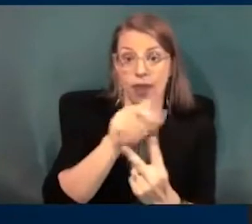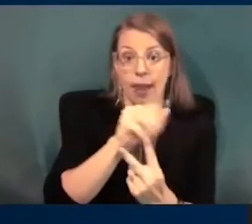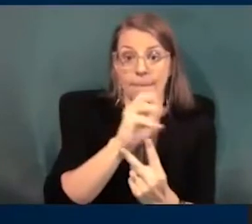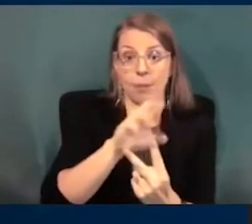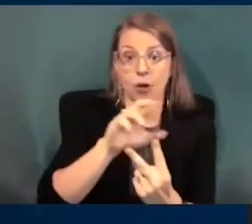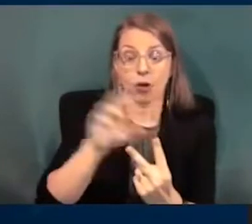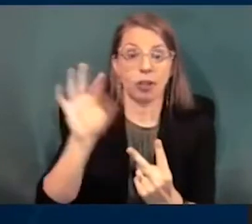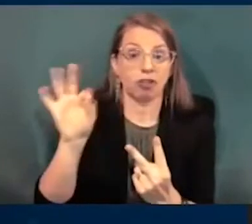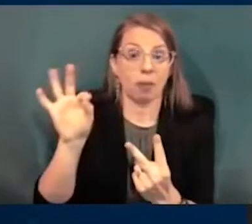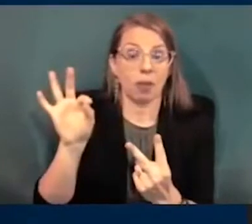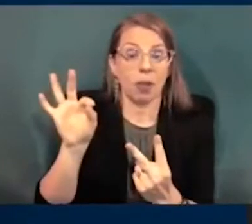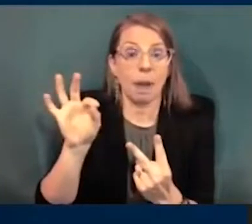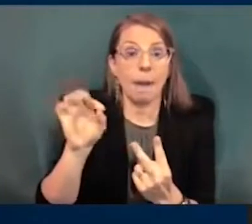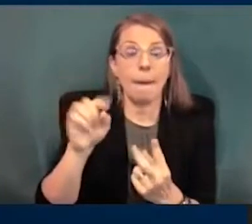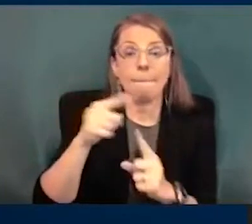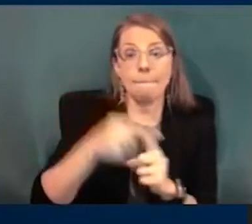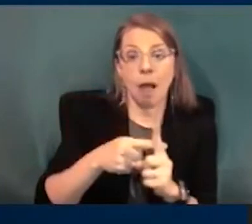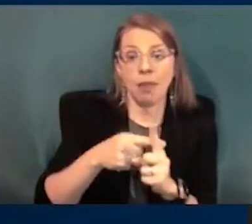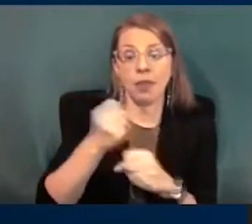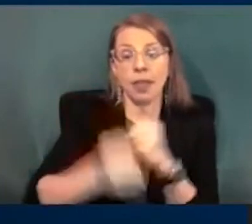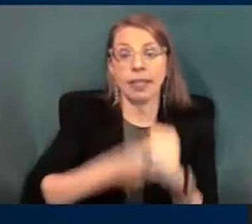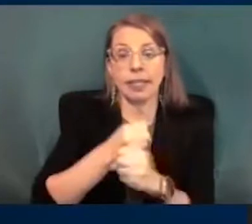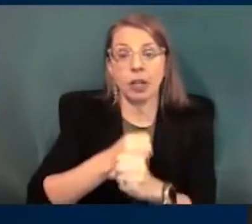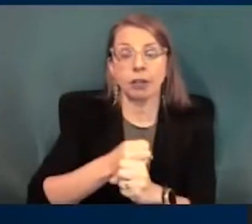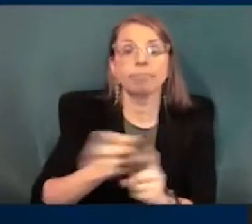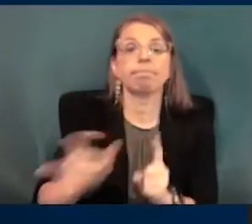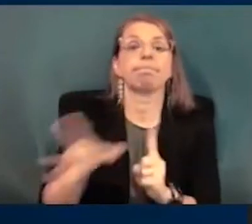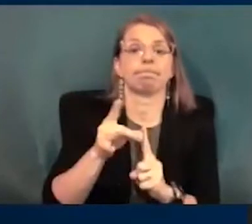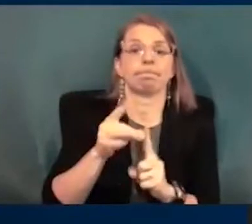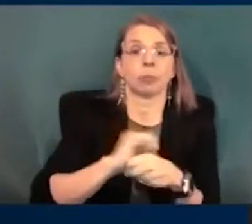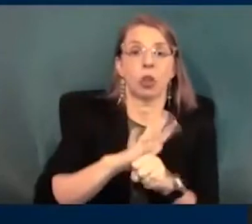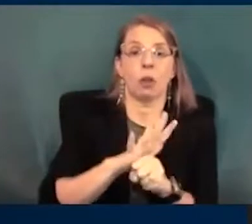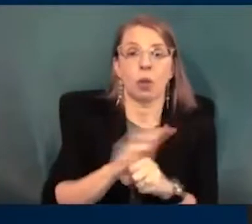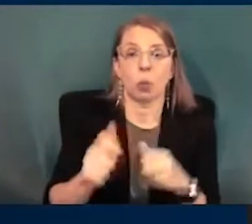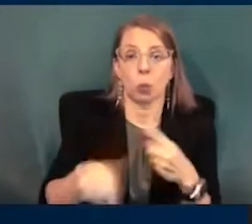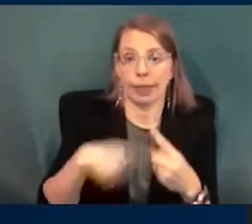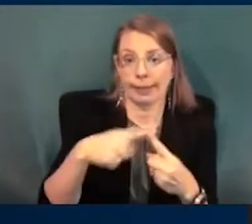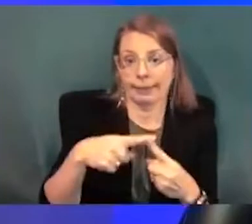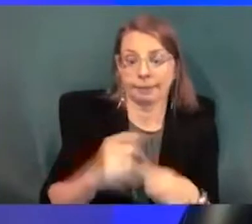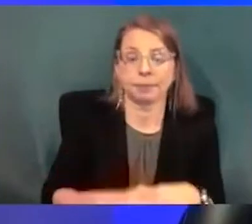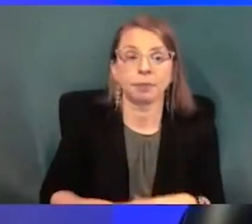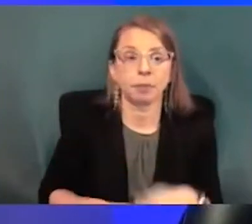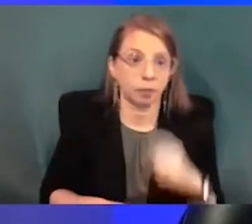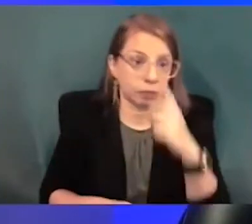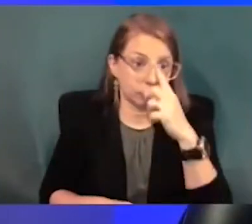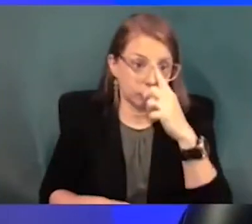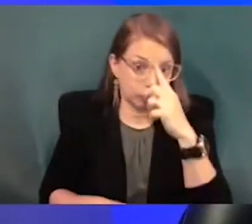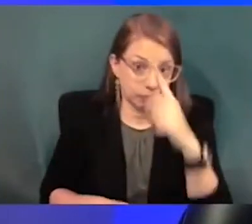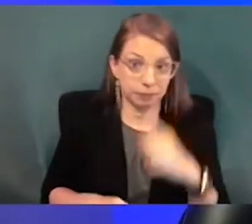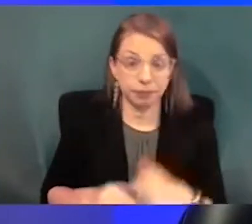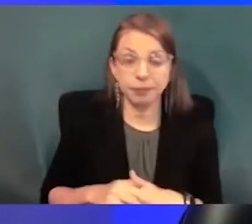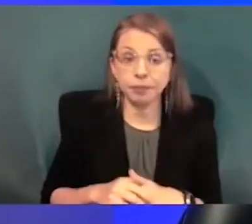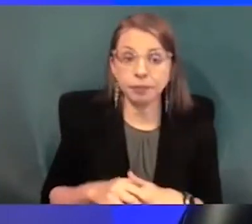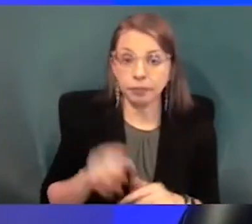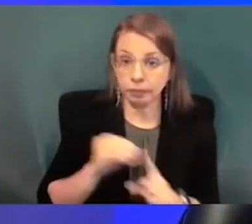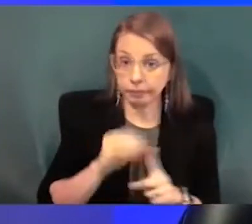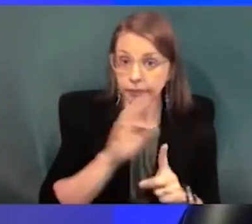what year you got COVID? So I was exposed in October